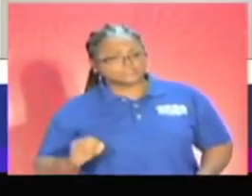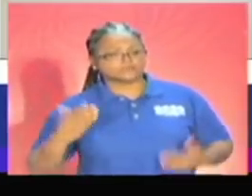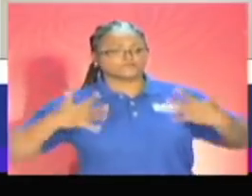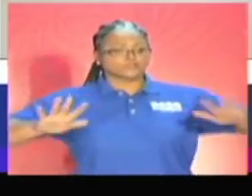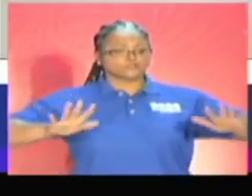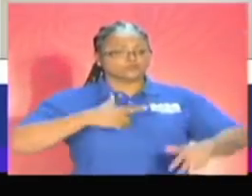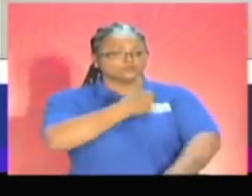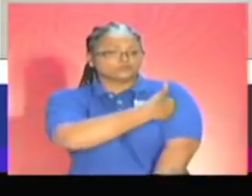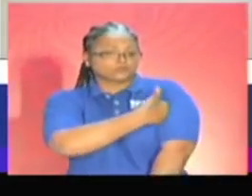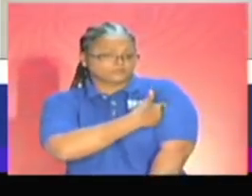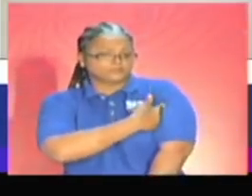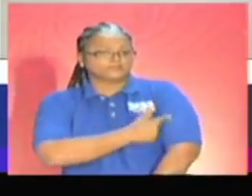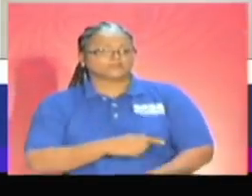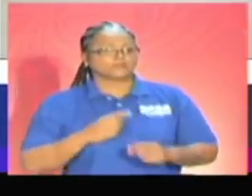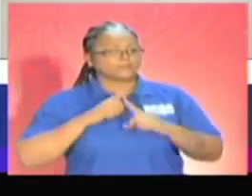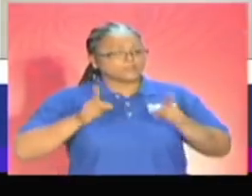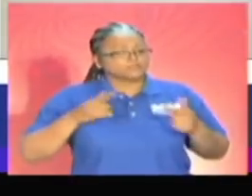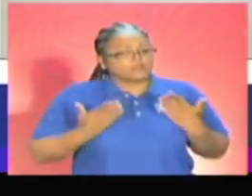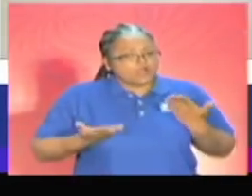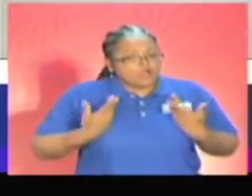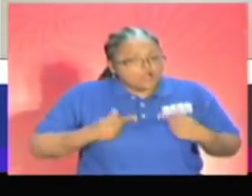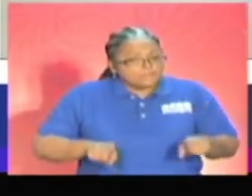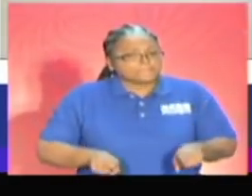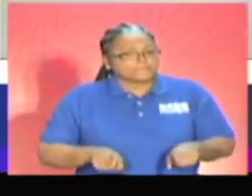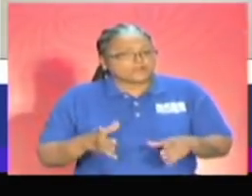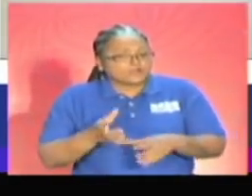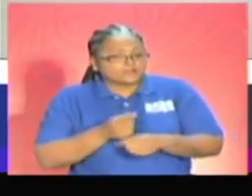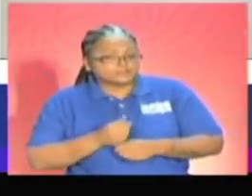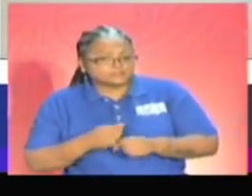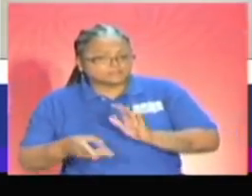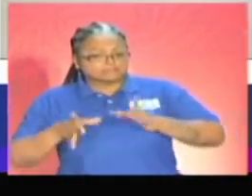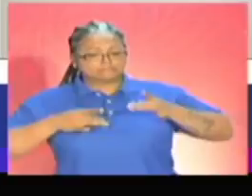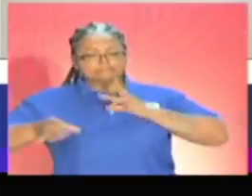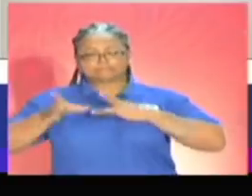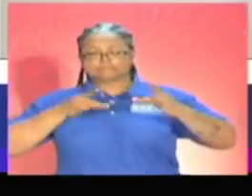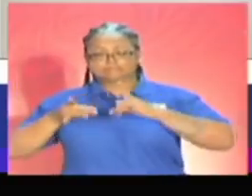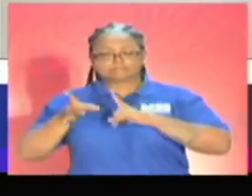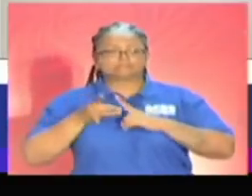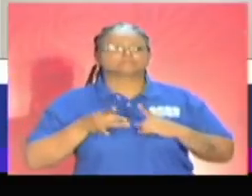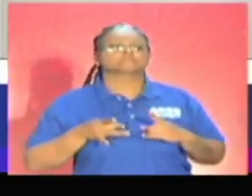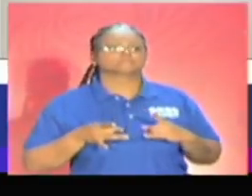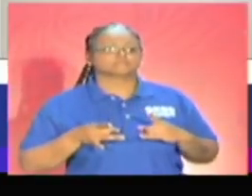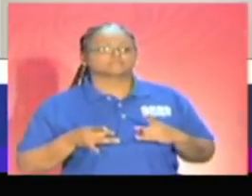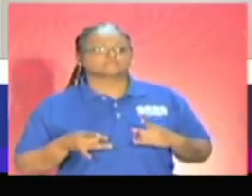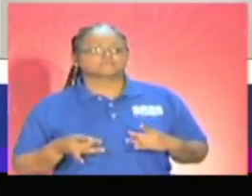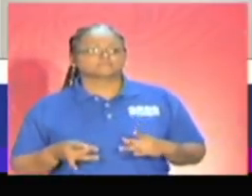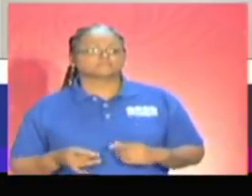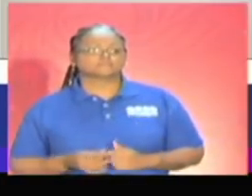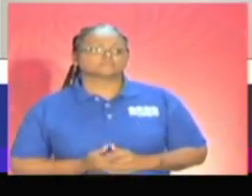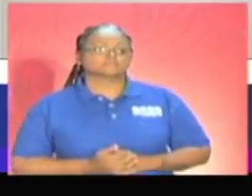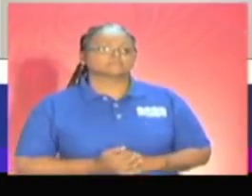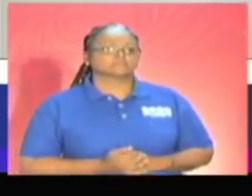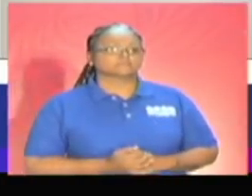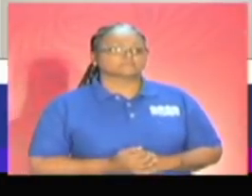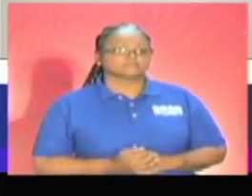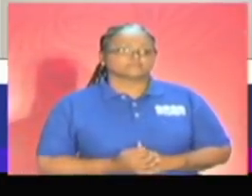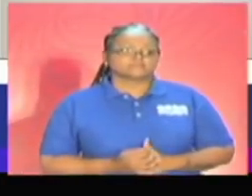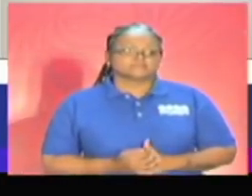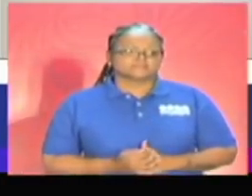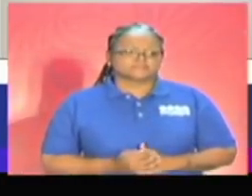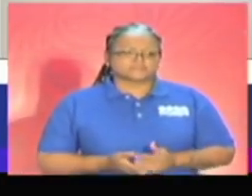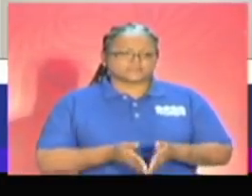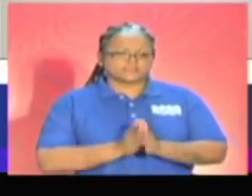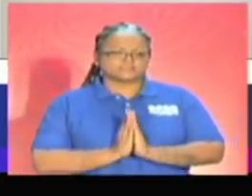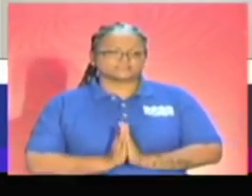wave, described as being close to one of their worst waves prior. So I want to ask, are